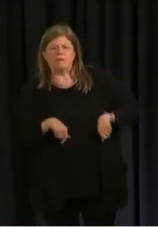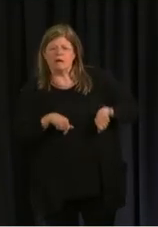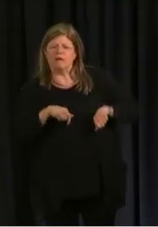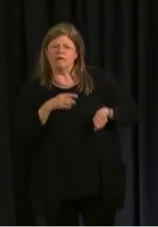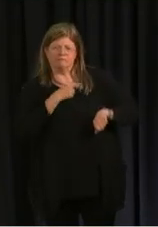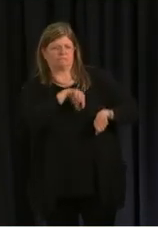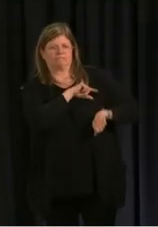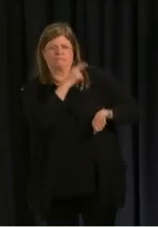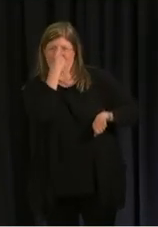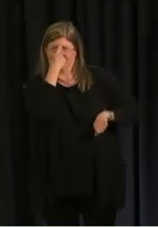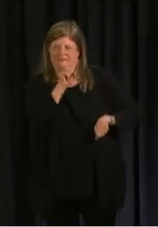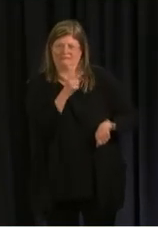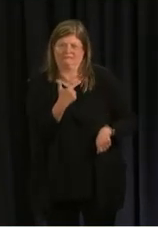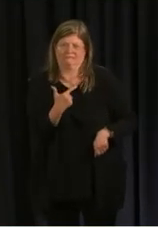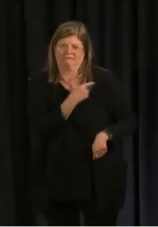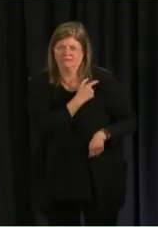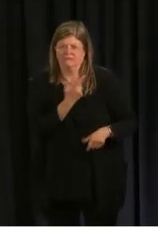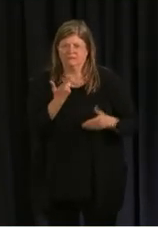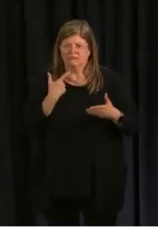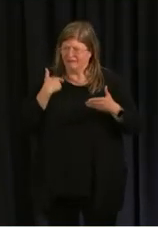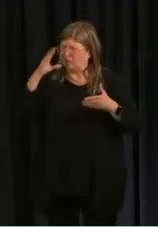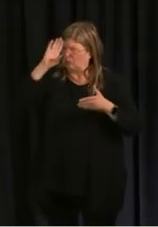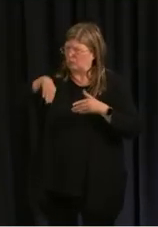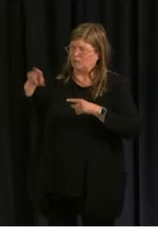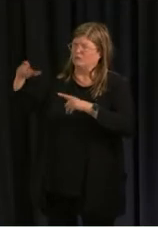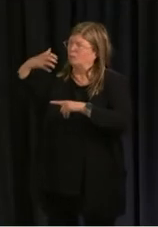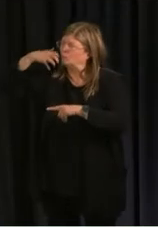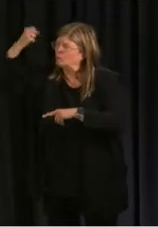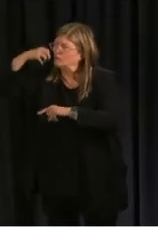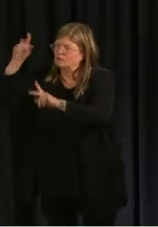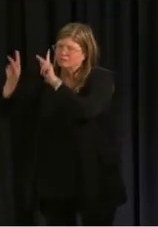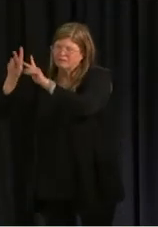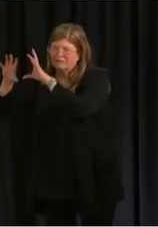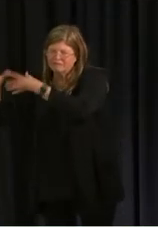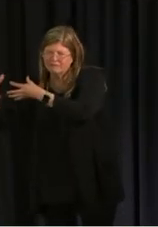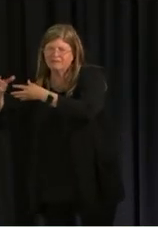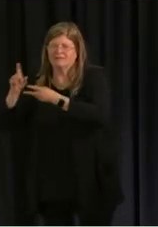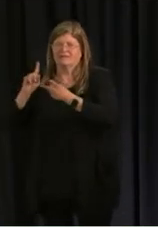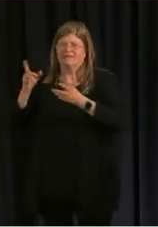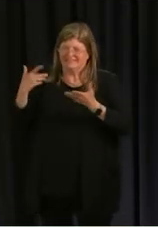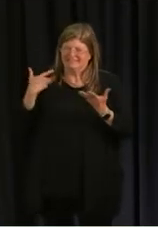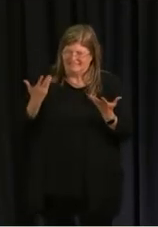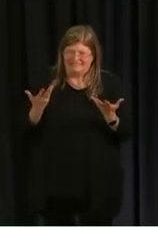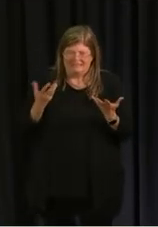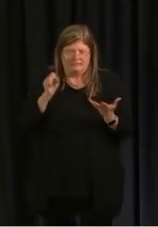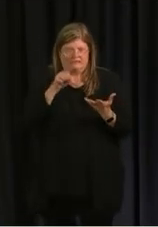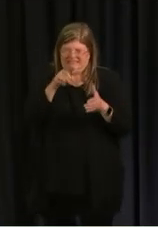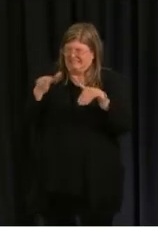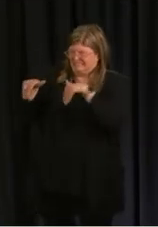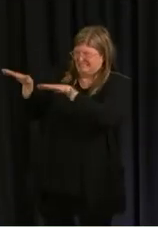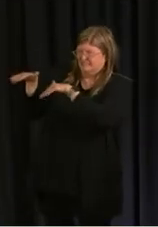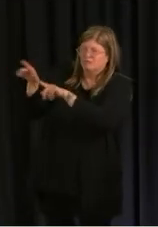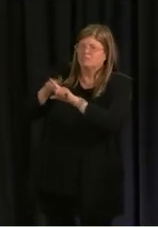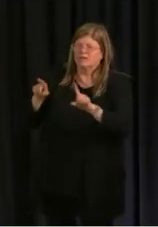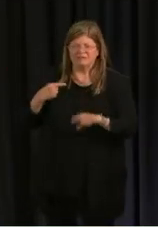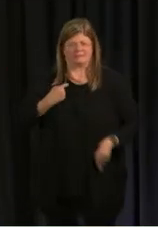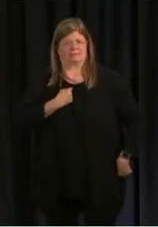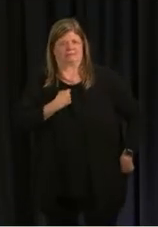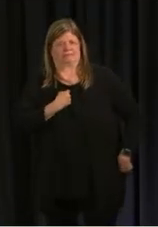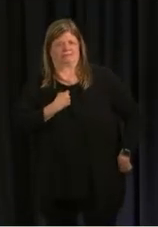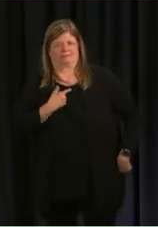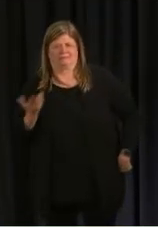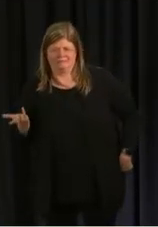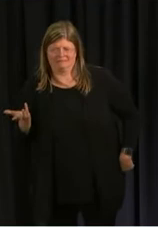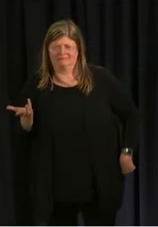people who are older who are ahead of me in the line, and I'm glad that they're getting the first chance at